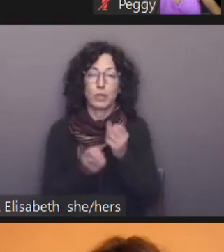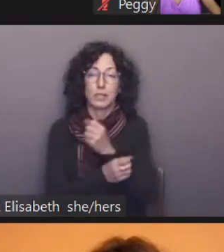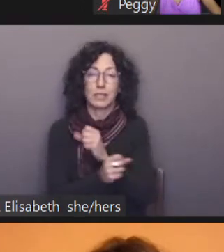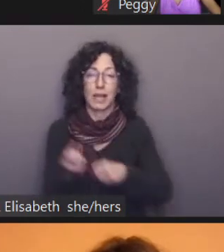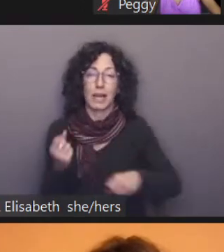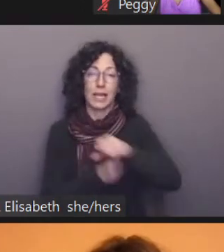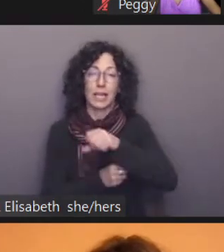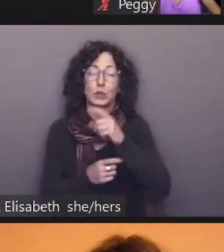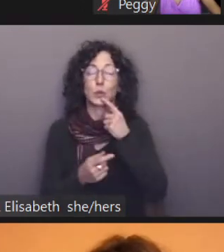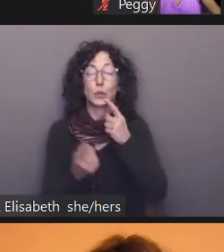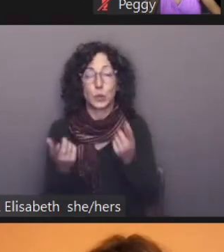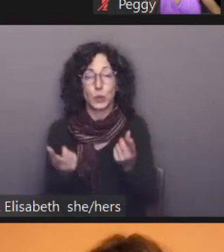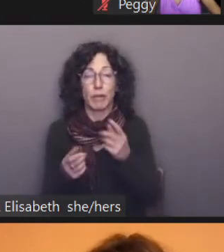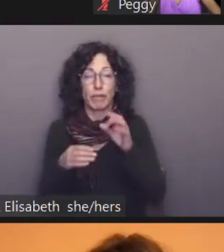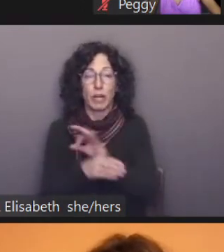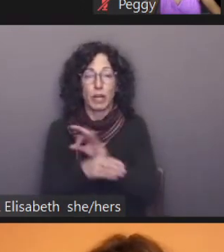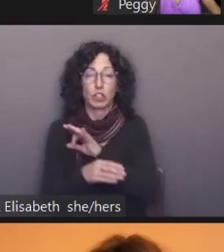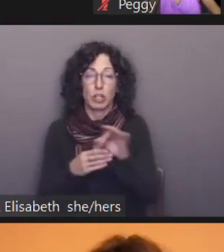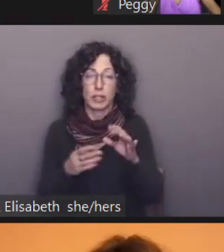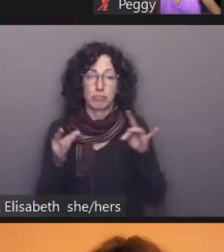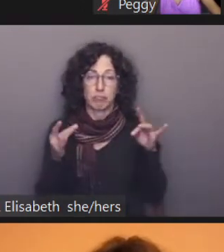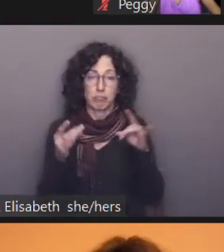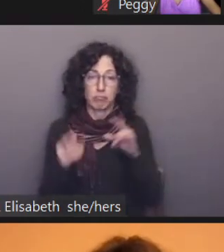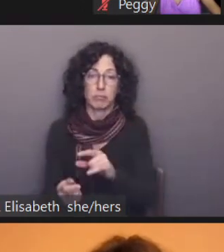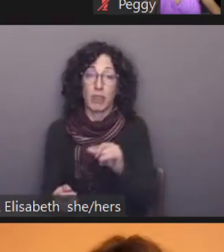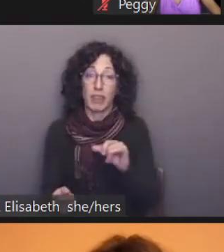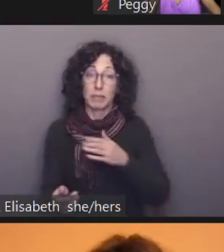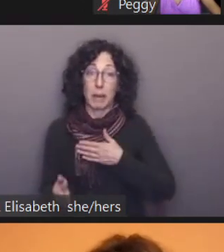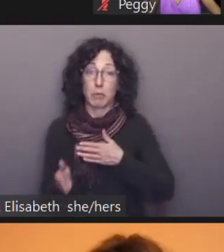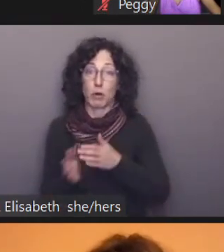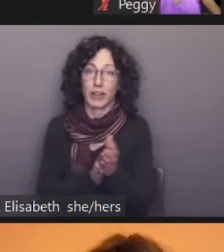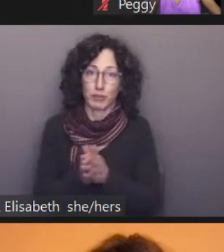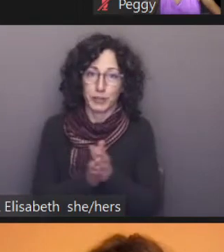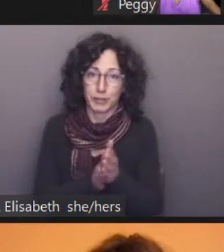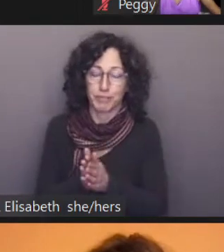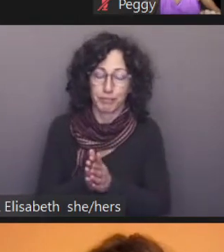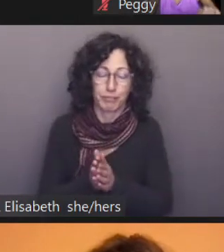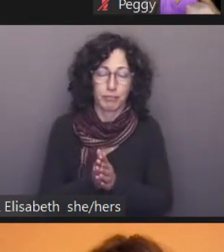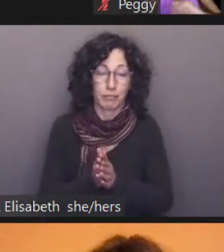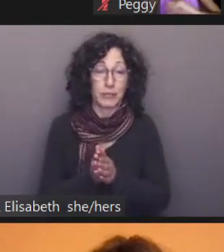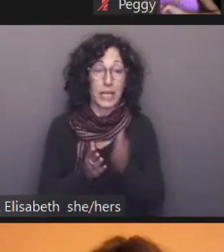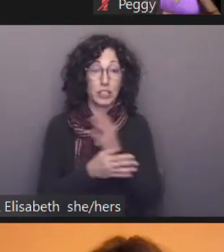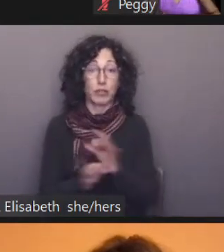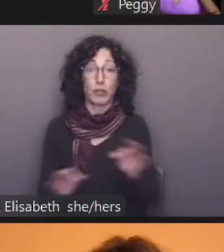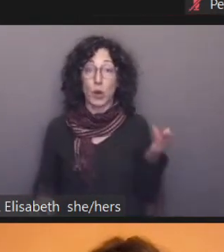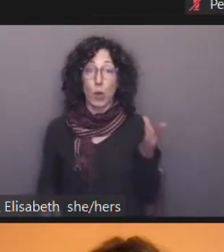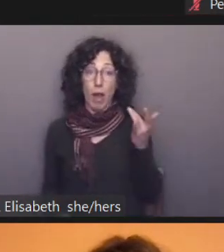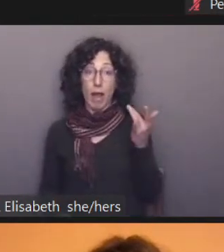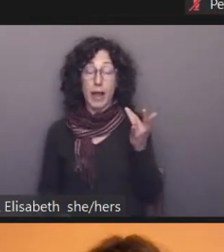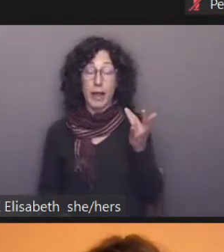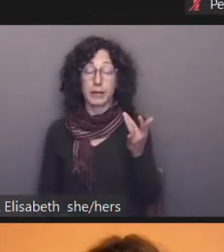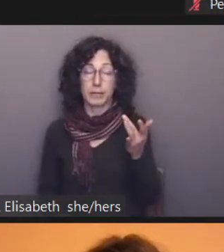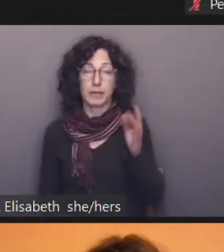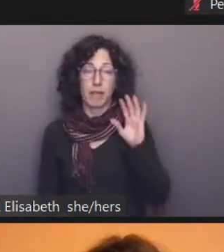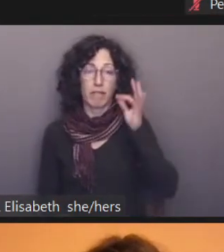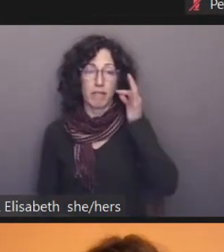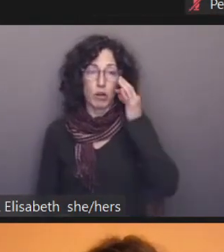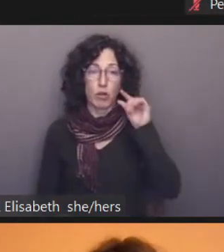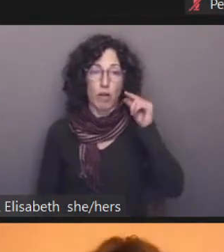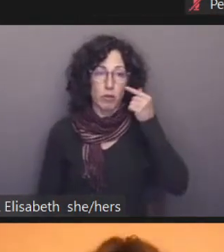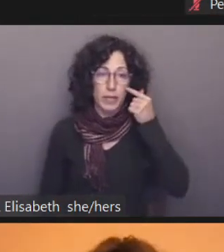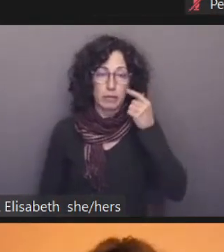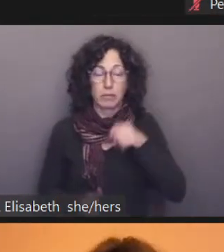months. So that is my motivation. And the reason that they're able to be free is because our federal government and